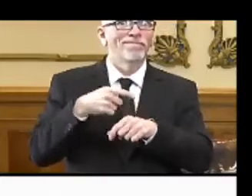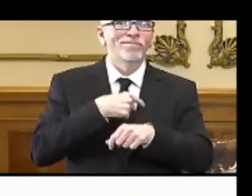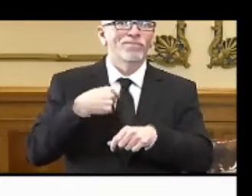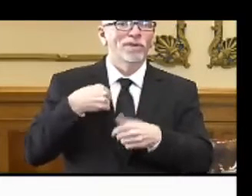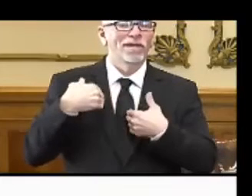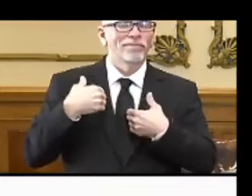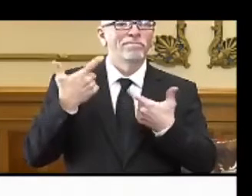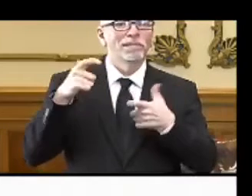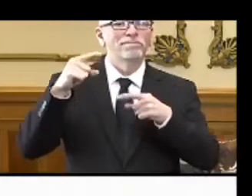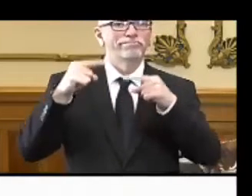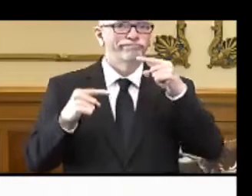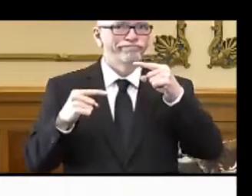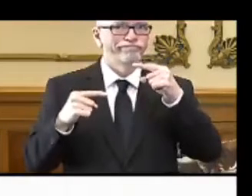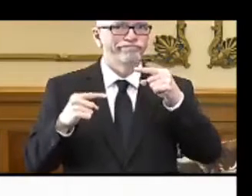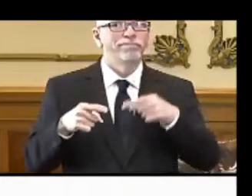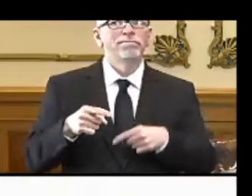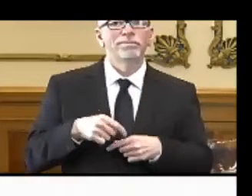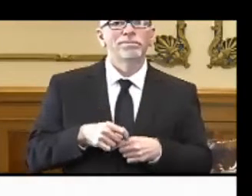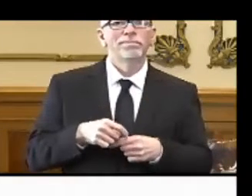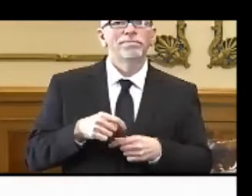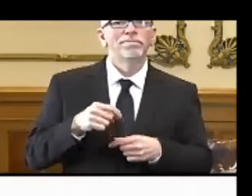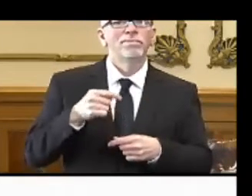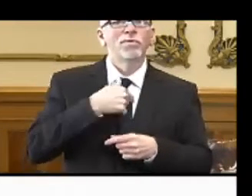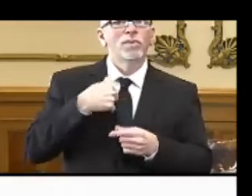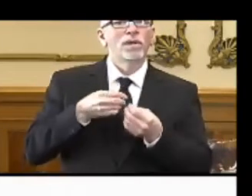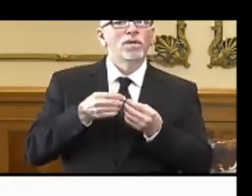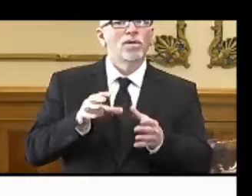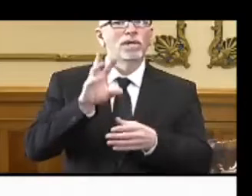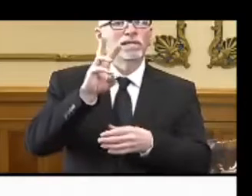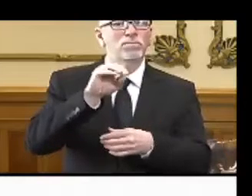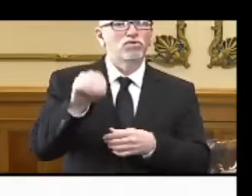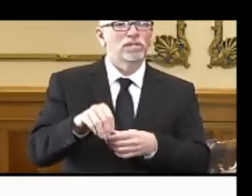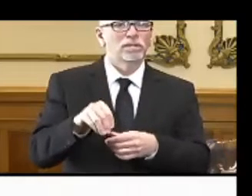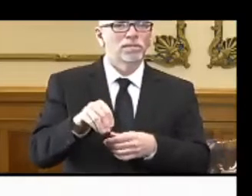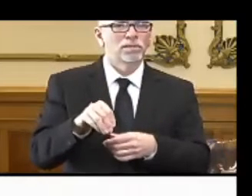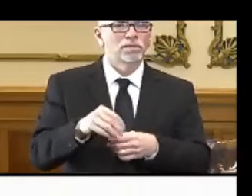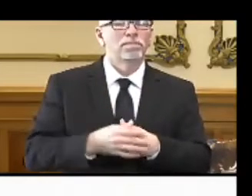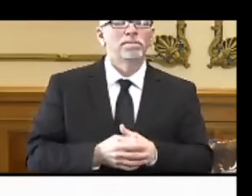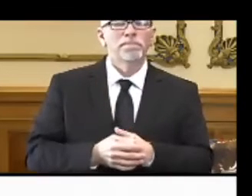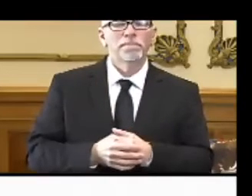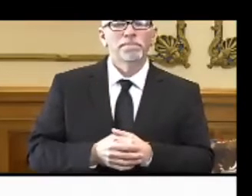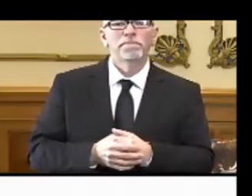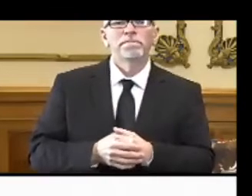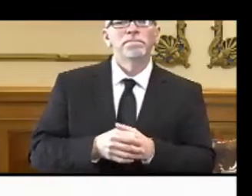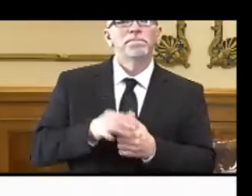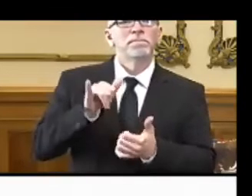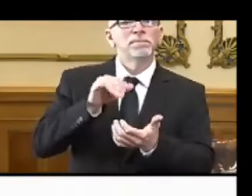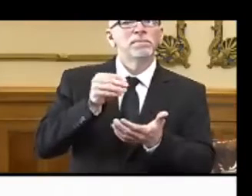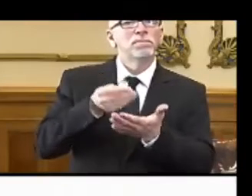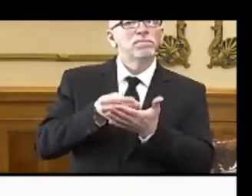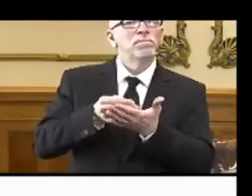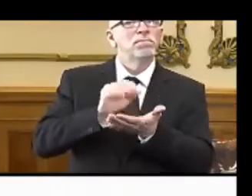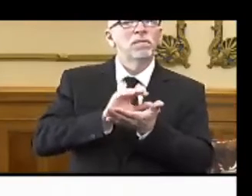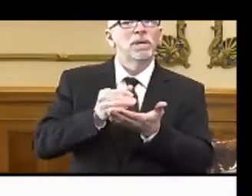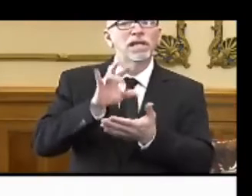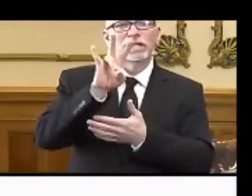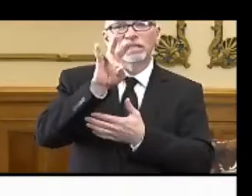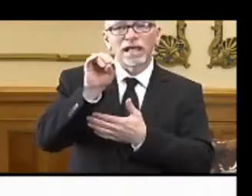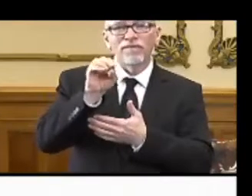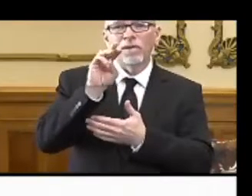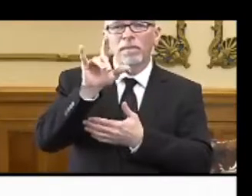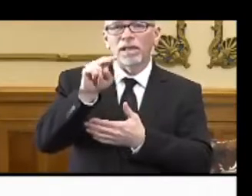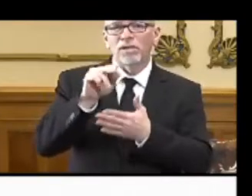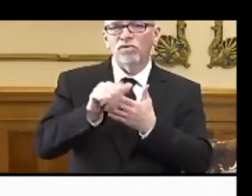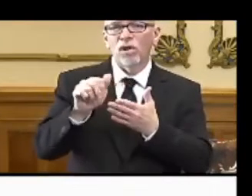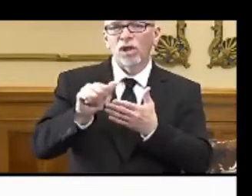difference, an erosion of 6%. The dollar amount is $70 million, so